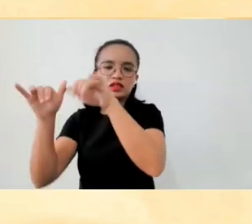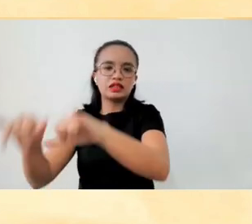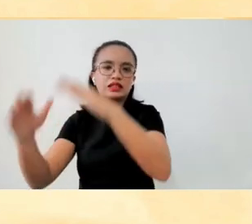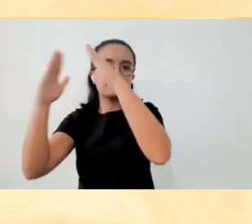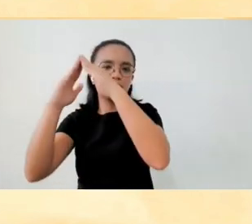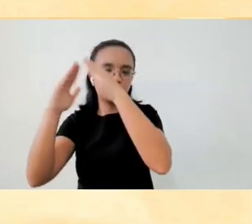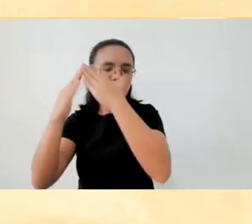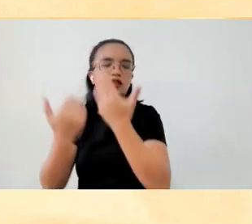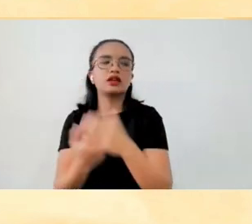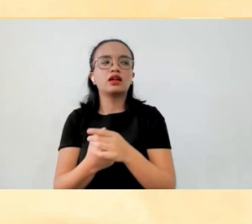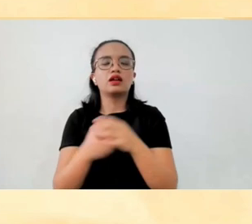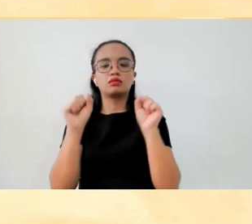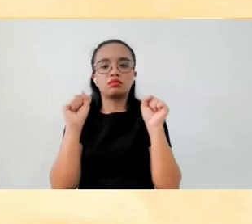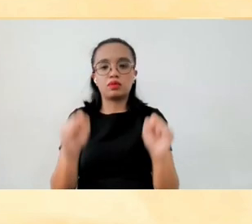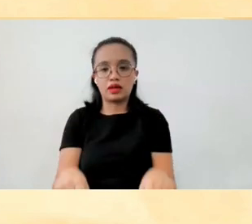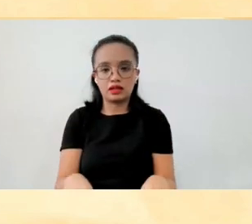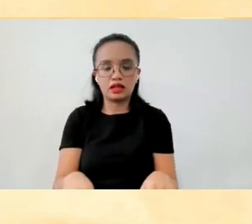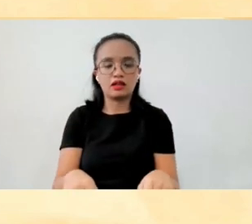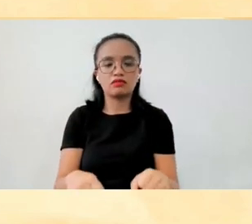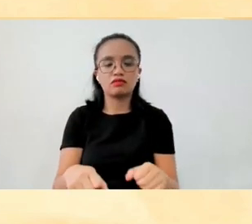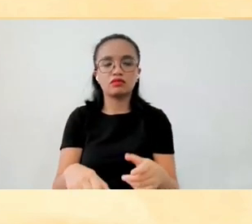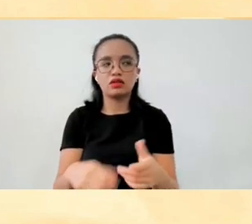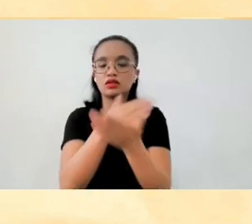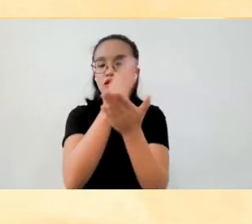also lead to some